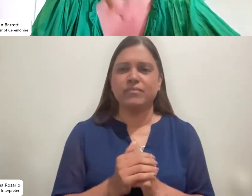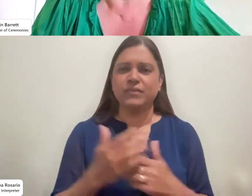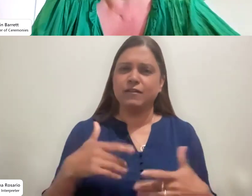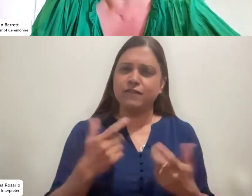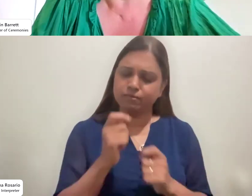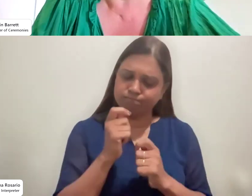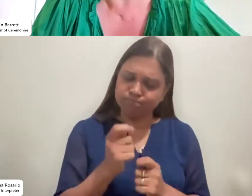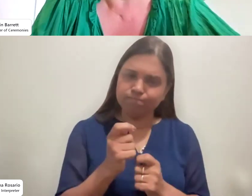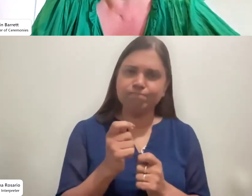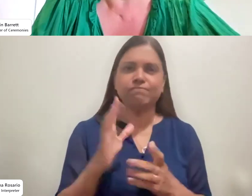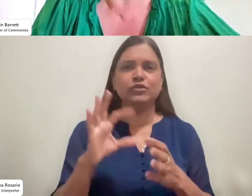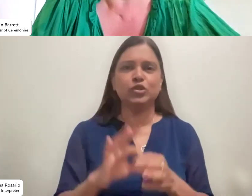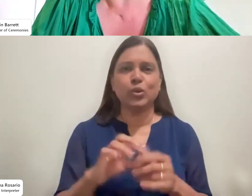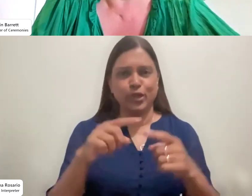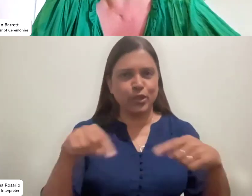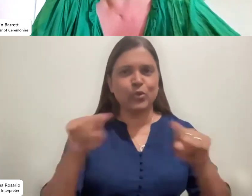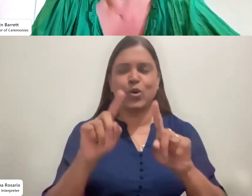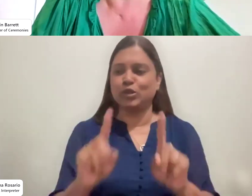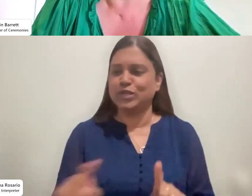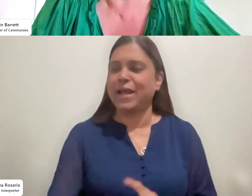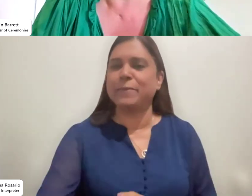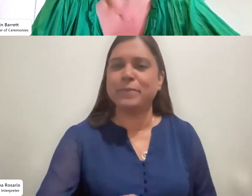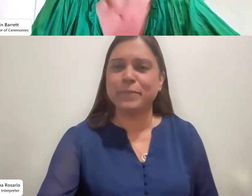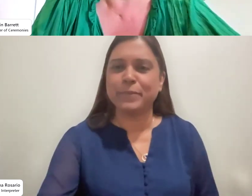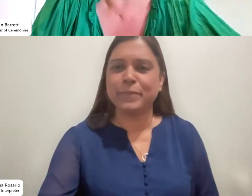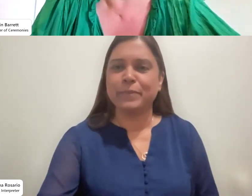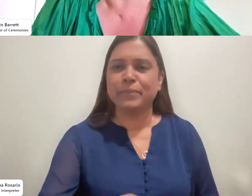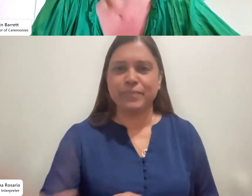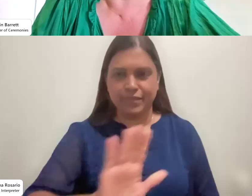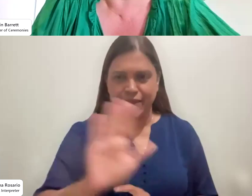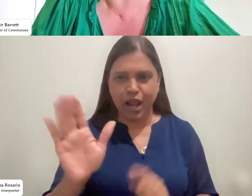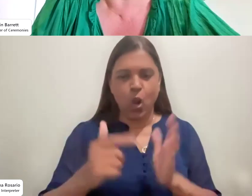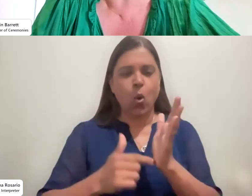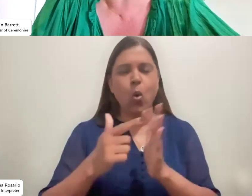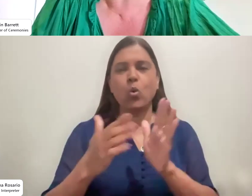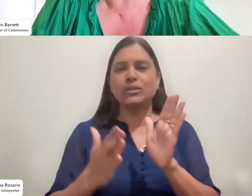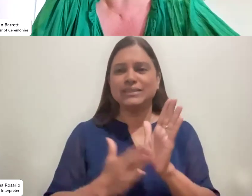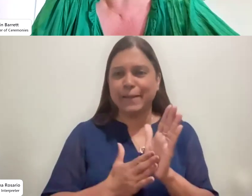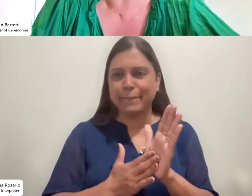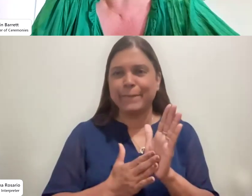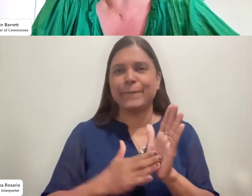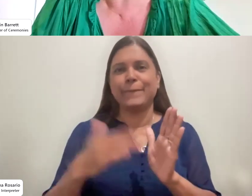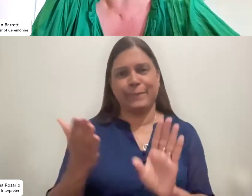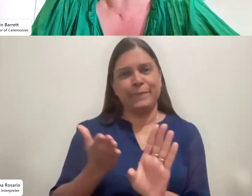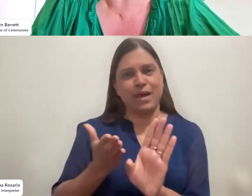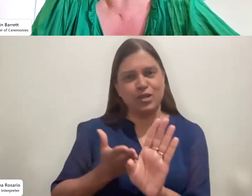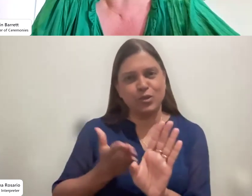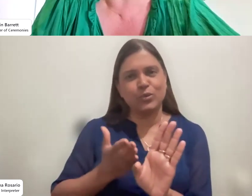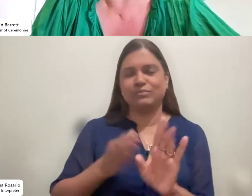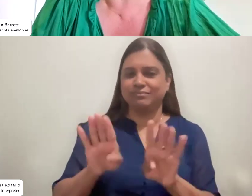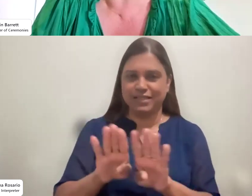te rangatira karaitiana. Tim, kia koutou katoa e aku rangatira. We're going to start with a